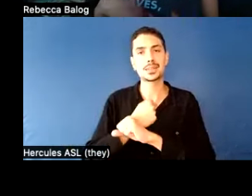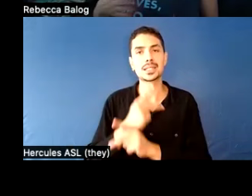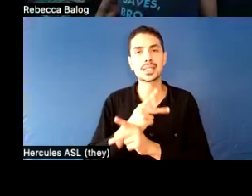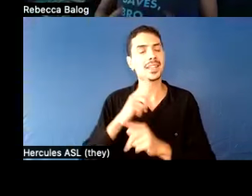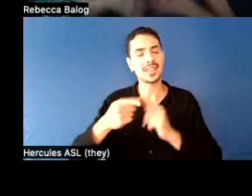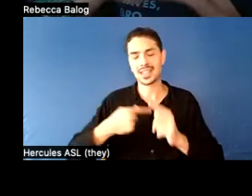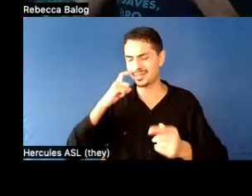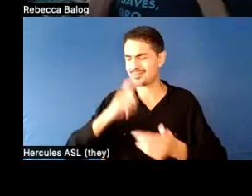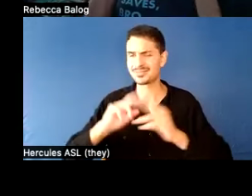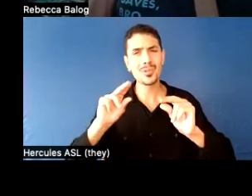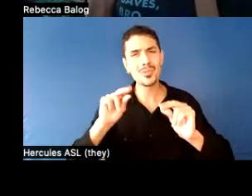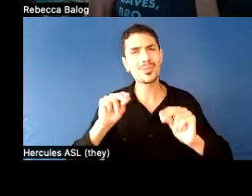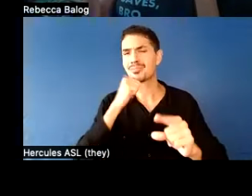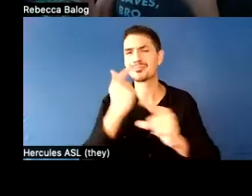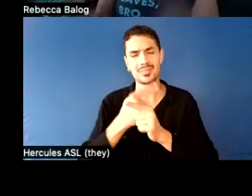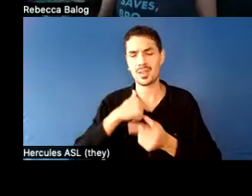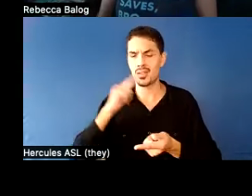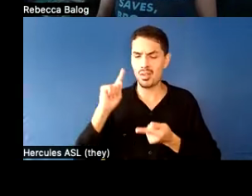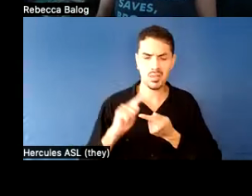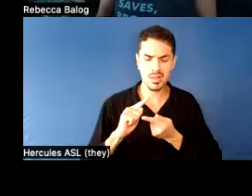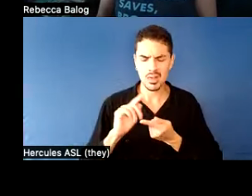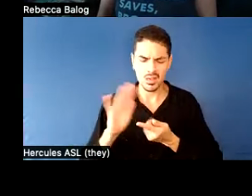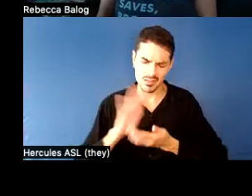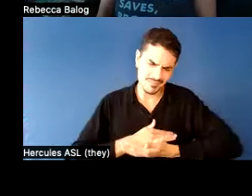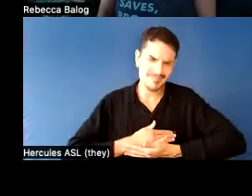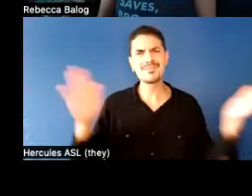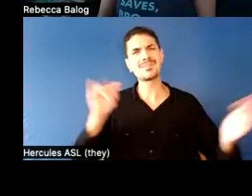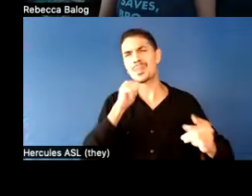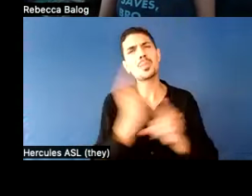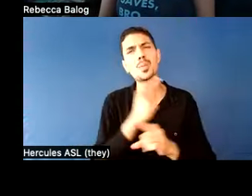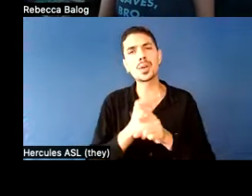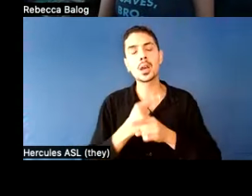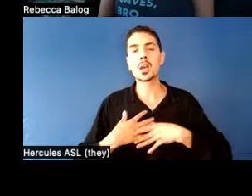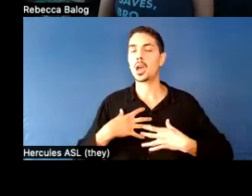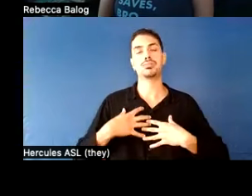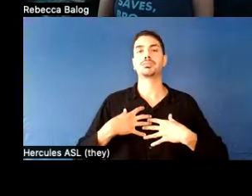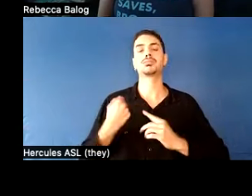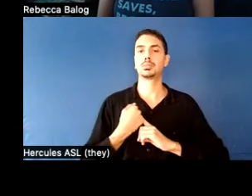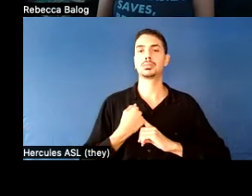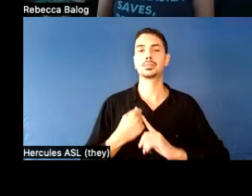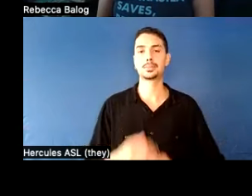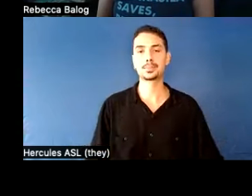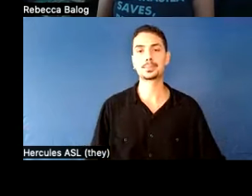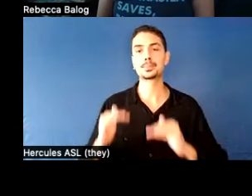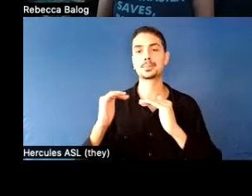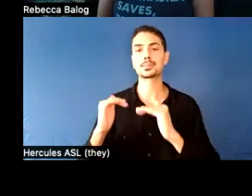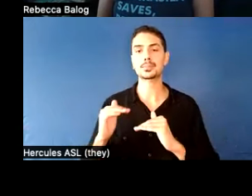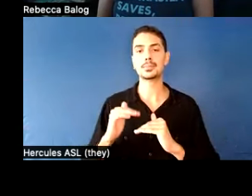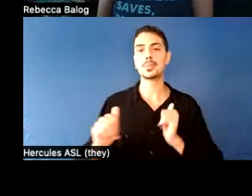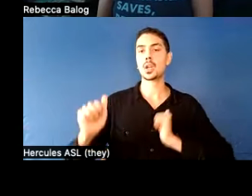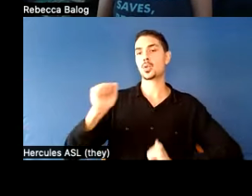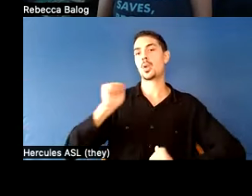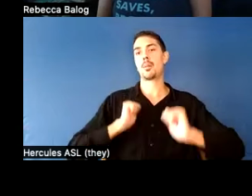was ready to do the work, if that makes sense. Dramatization, can't stop talking about